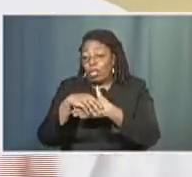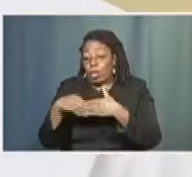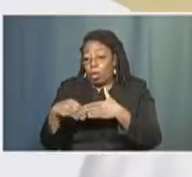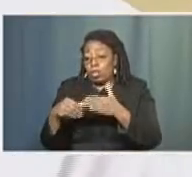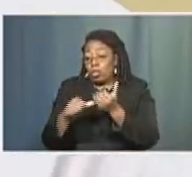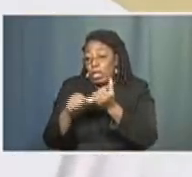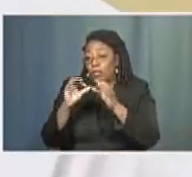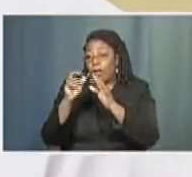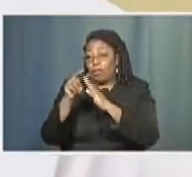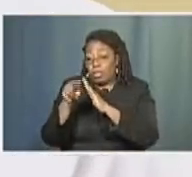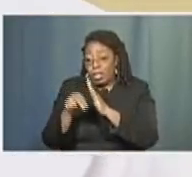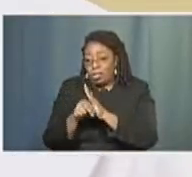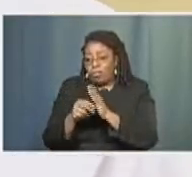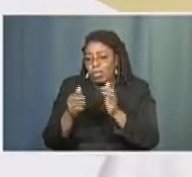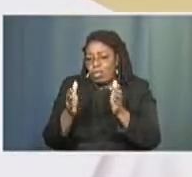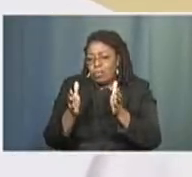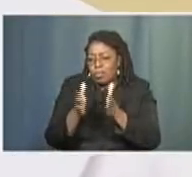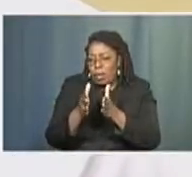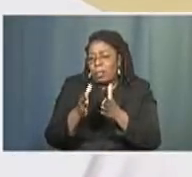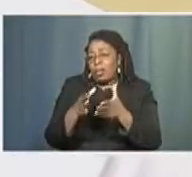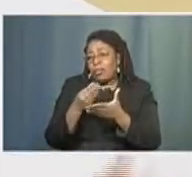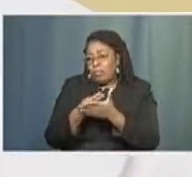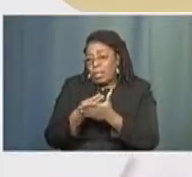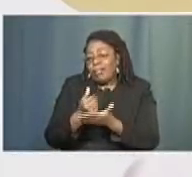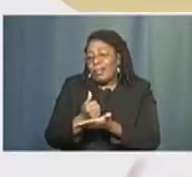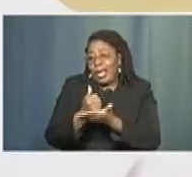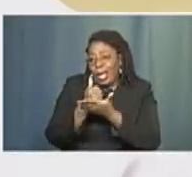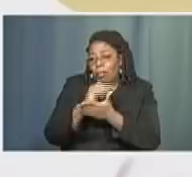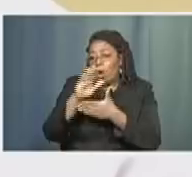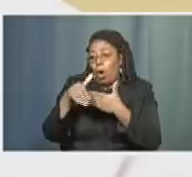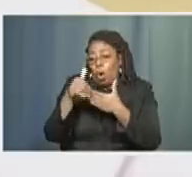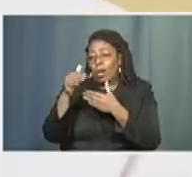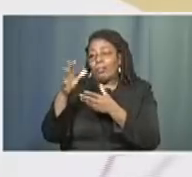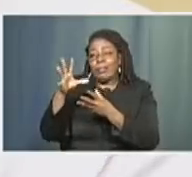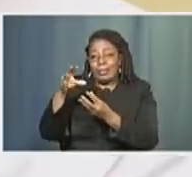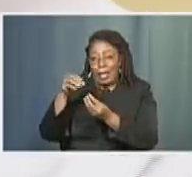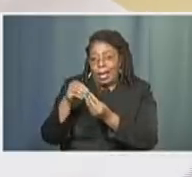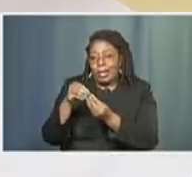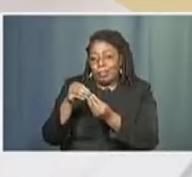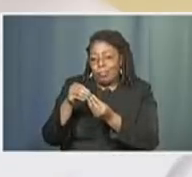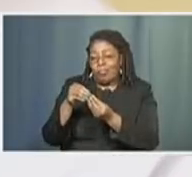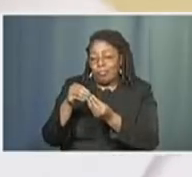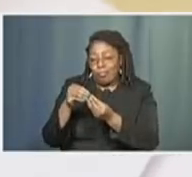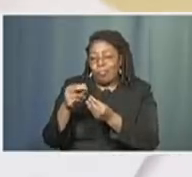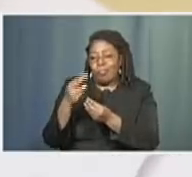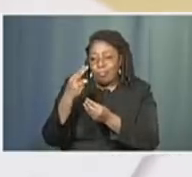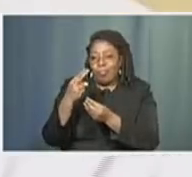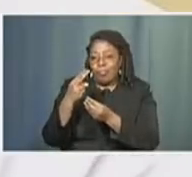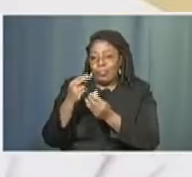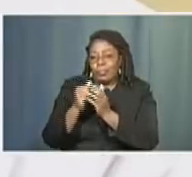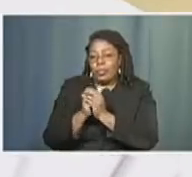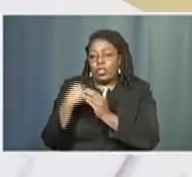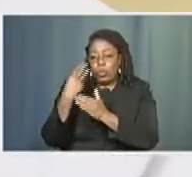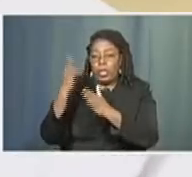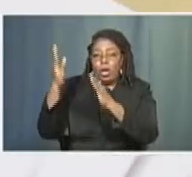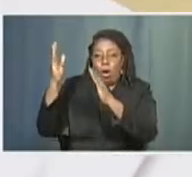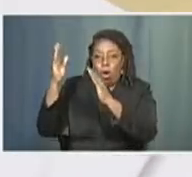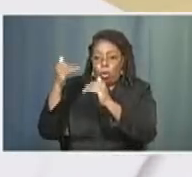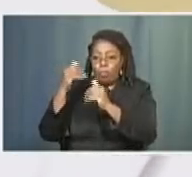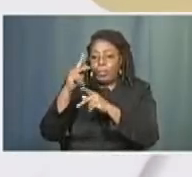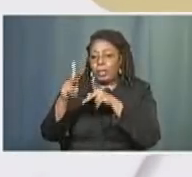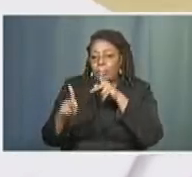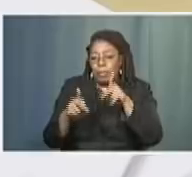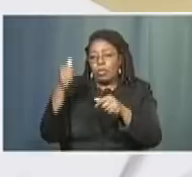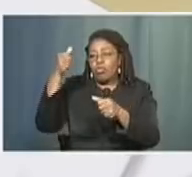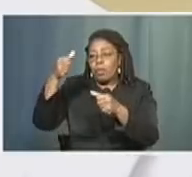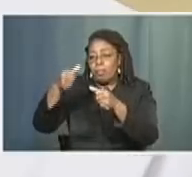and small amounts help. You know, it all adds up at the end of the day. So we're hoping that people will remember